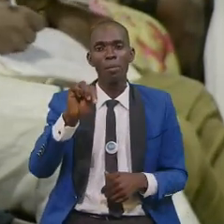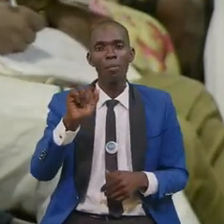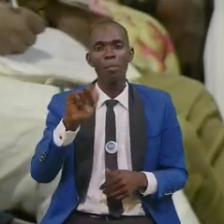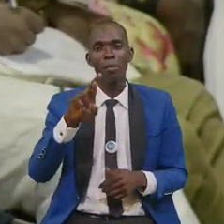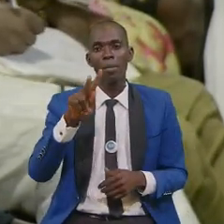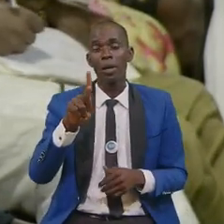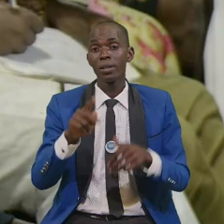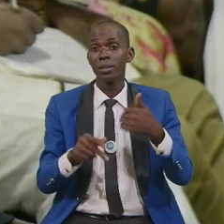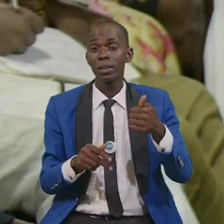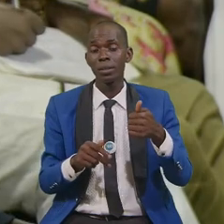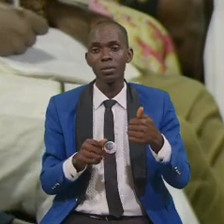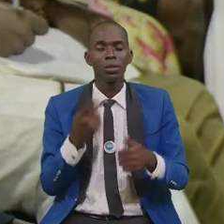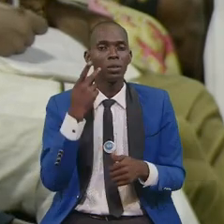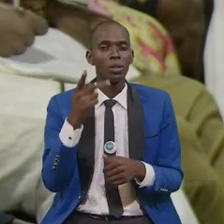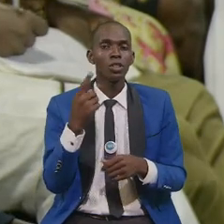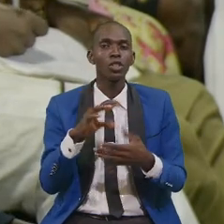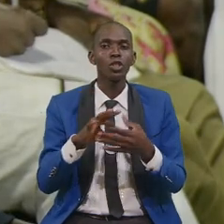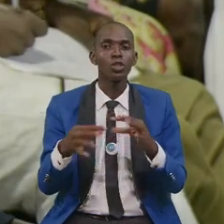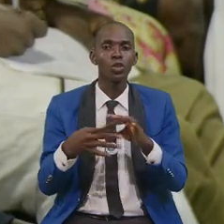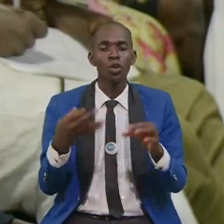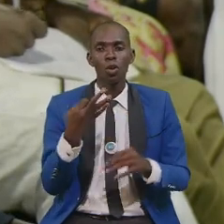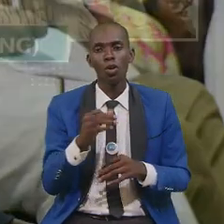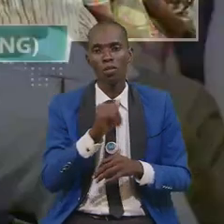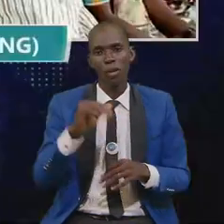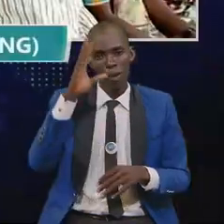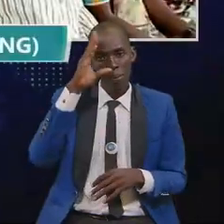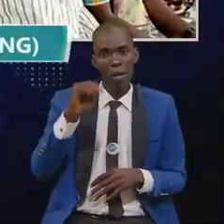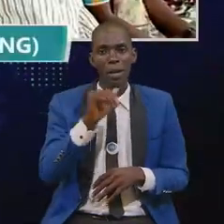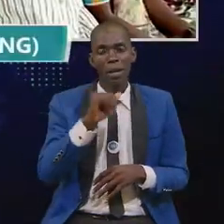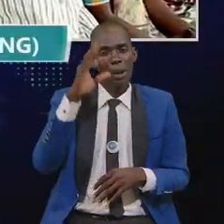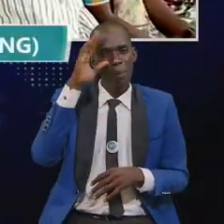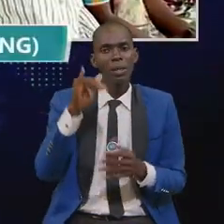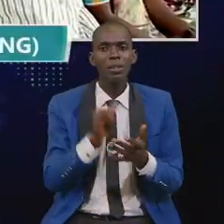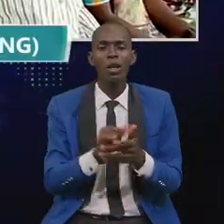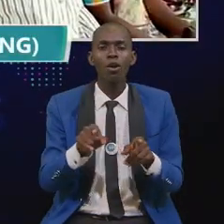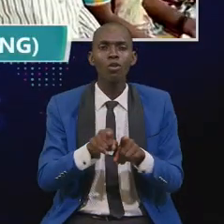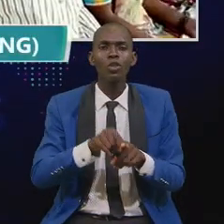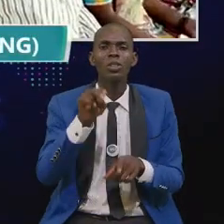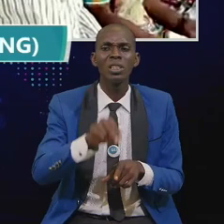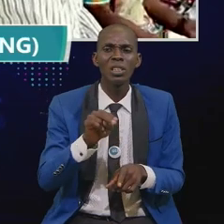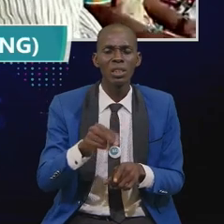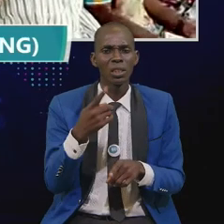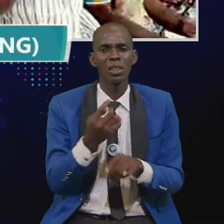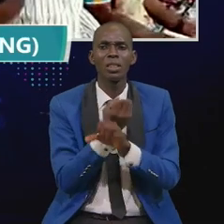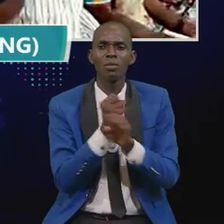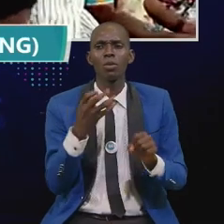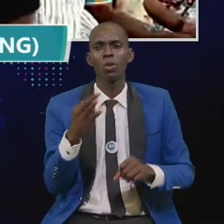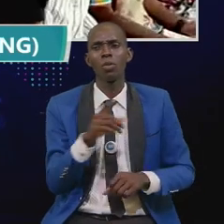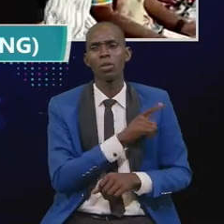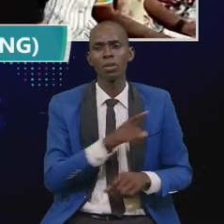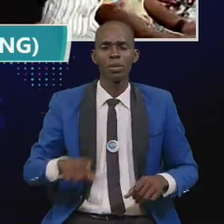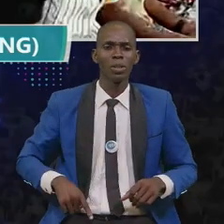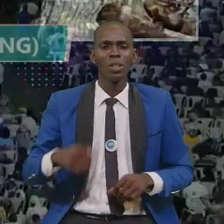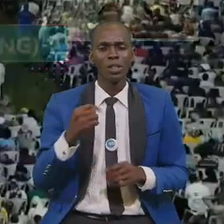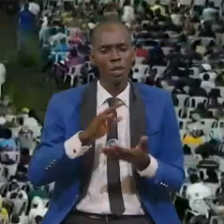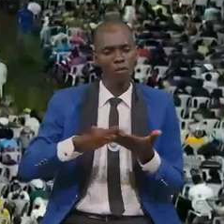at the story of a man. A man that also needed the salvation of the Lord, the forgiveness of the